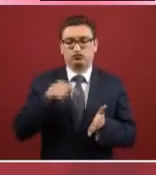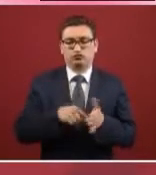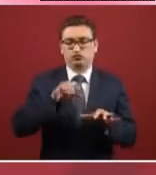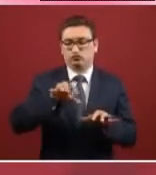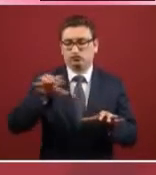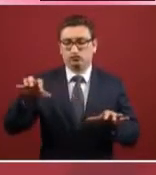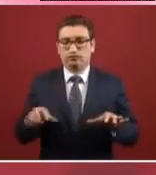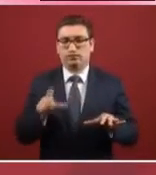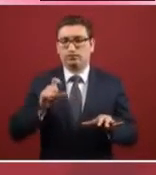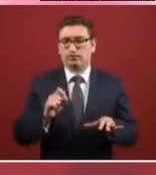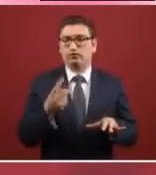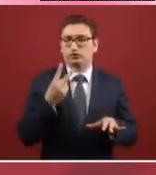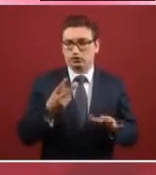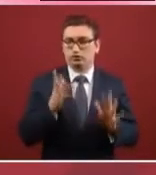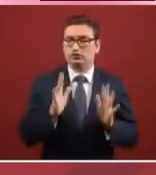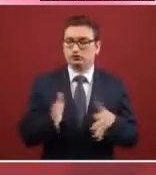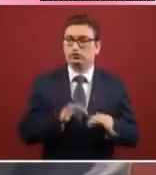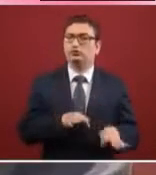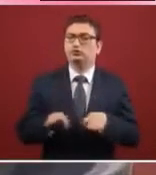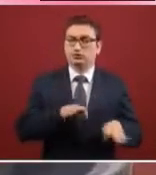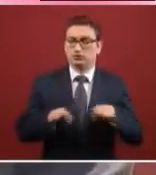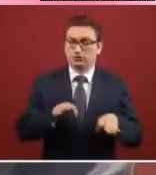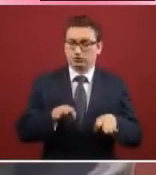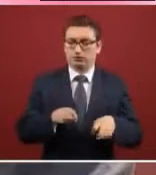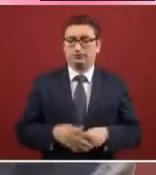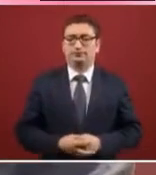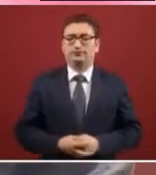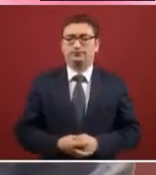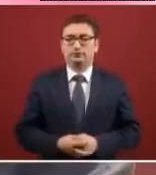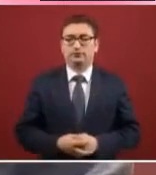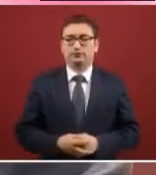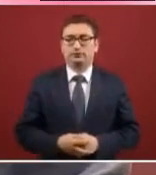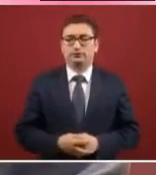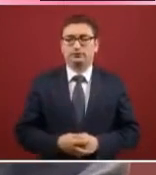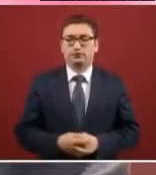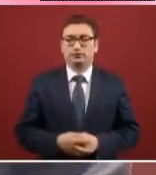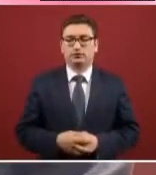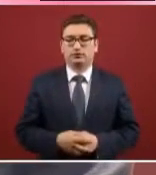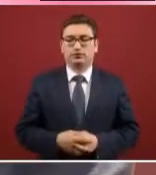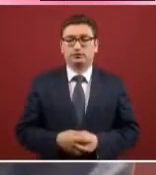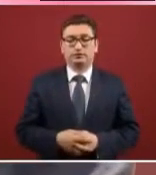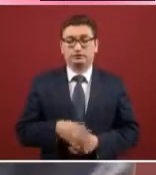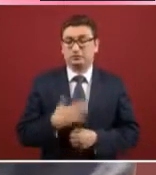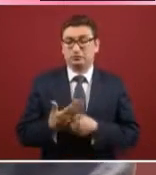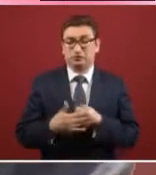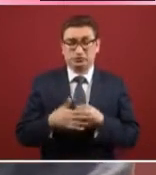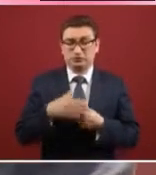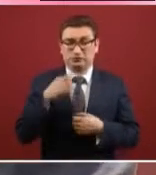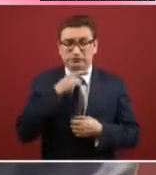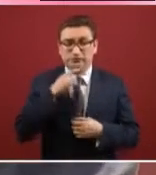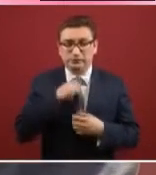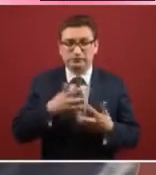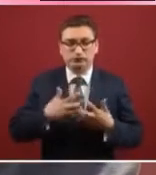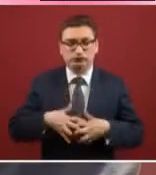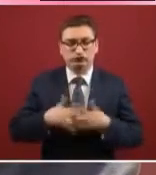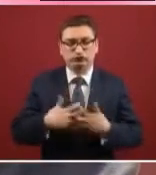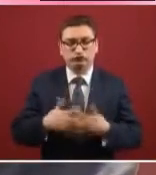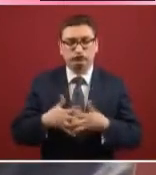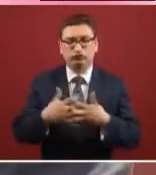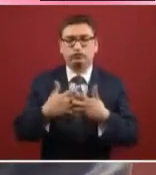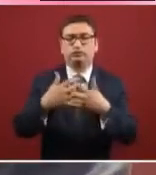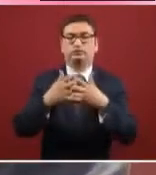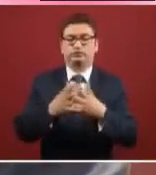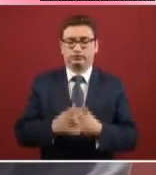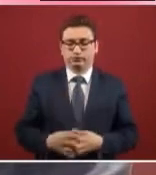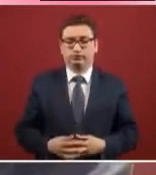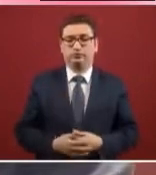22 fields y ya pronto of petroleum, vamos and soon a mejorar la producción. We will ya estamos saliendo the, de ese